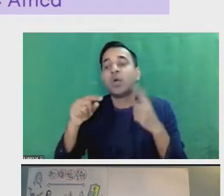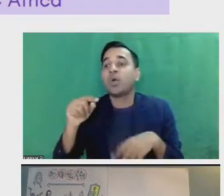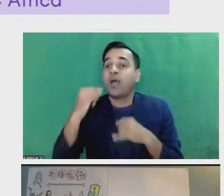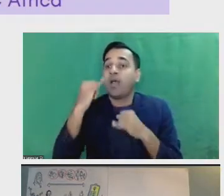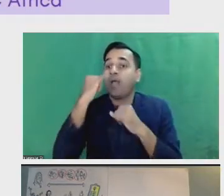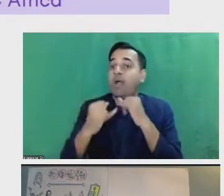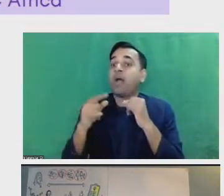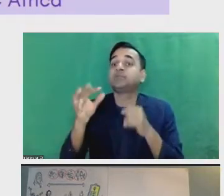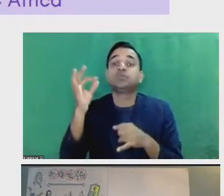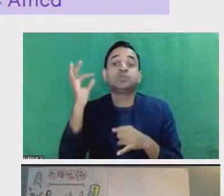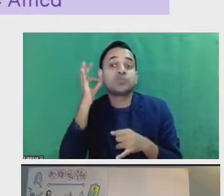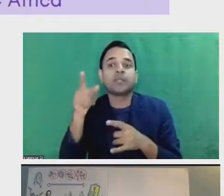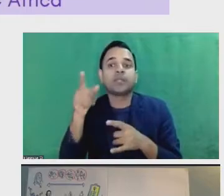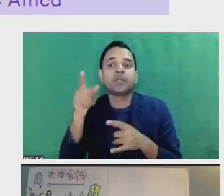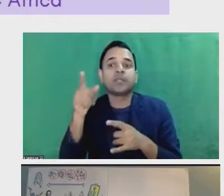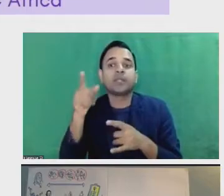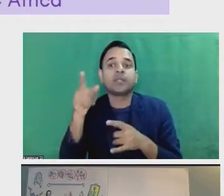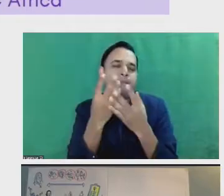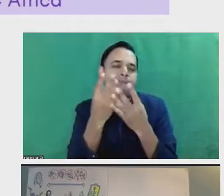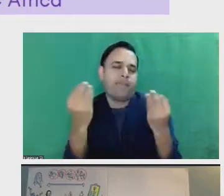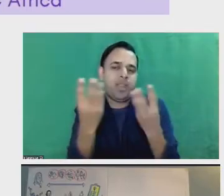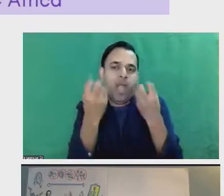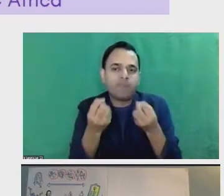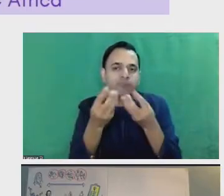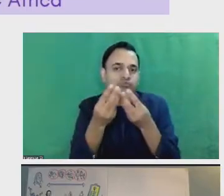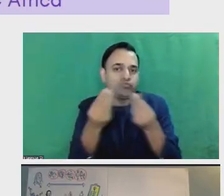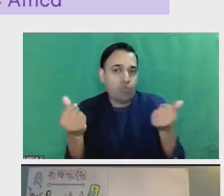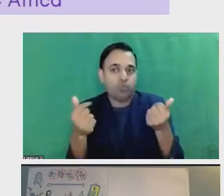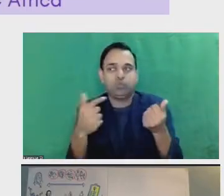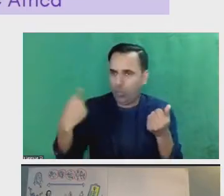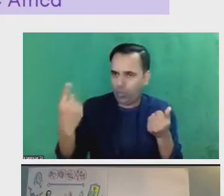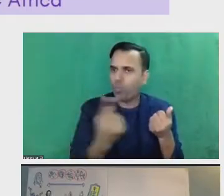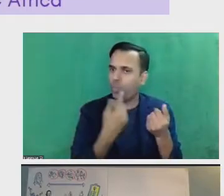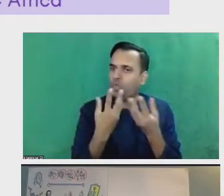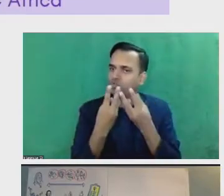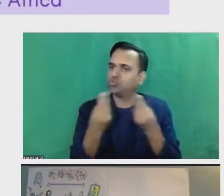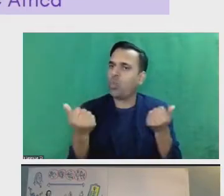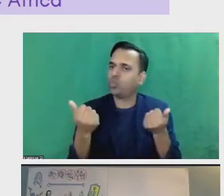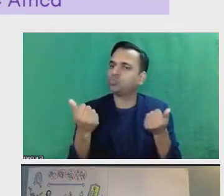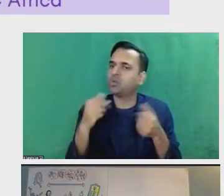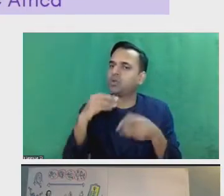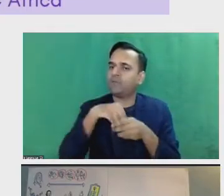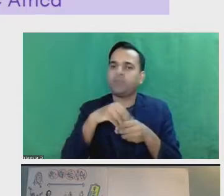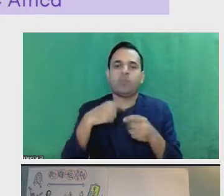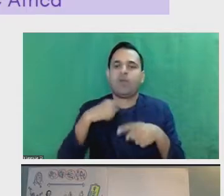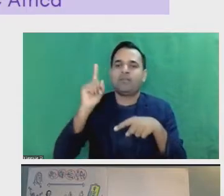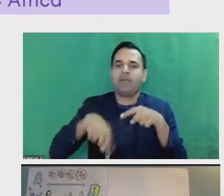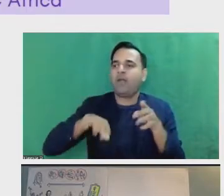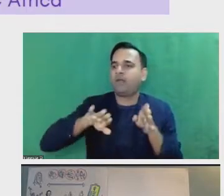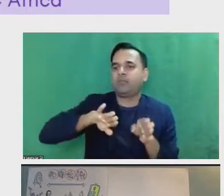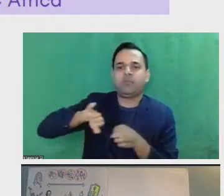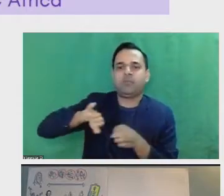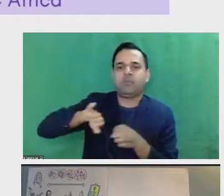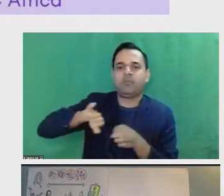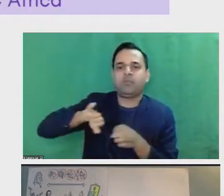ignore that force to restore nature health and also for the time to